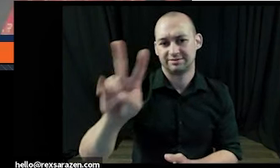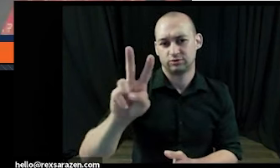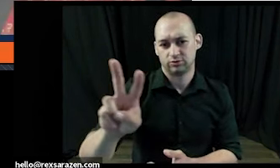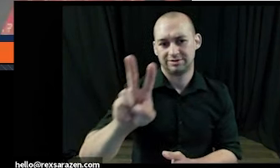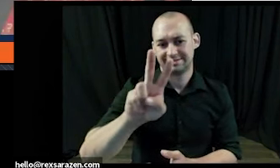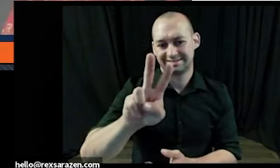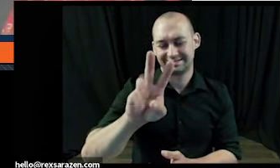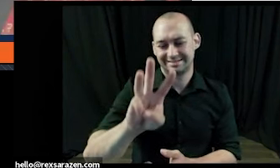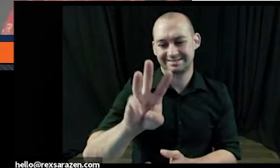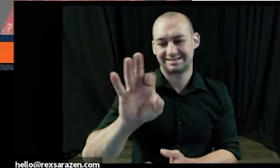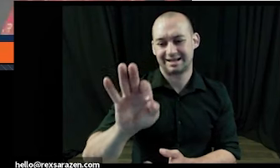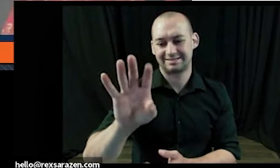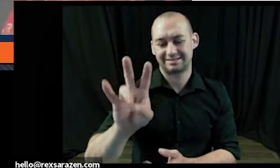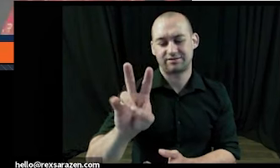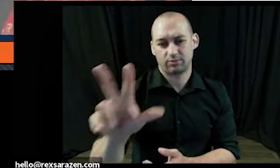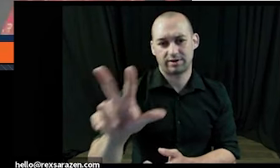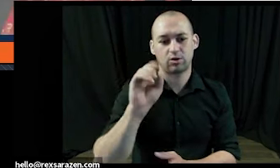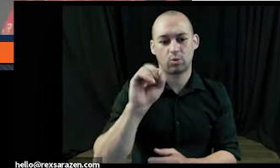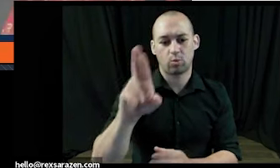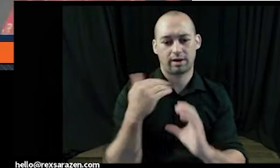510-272-6973 or email